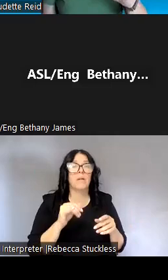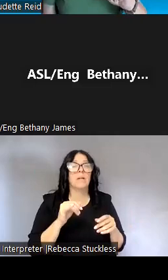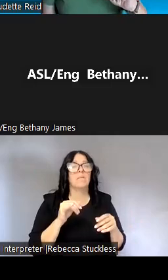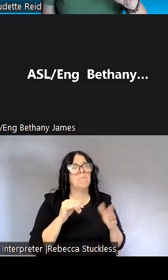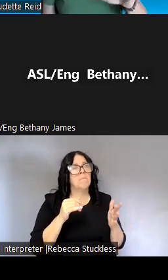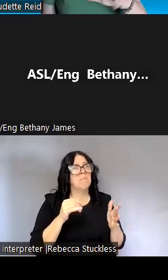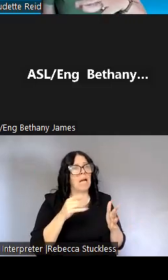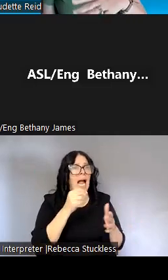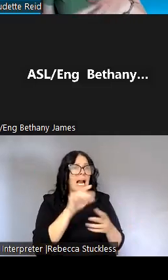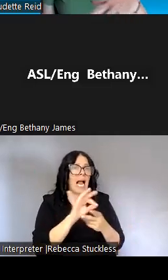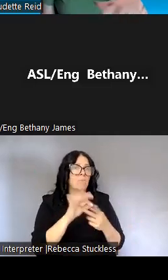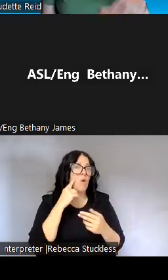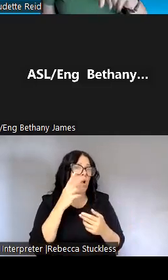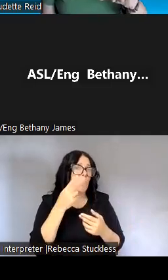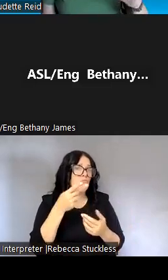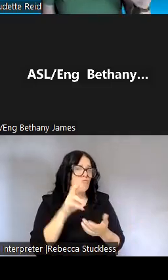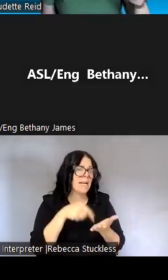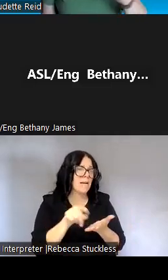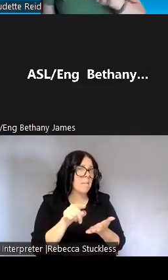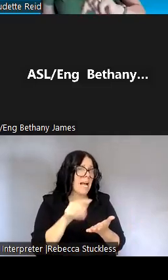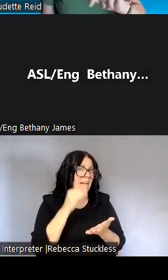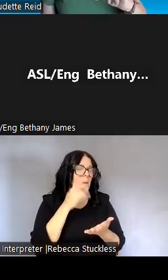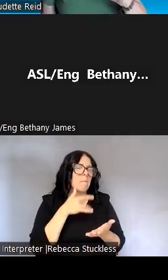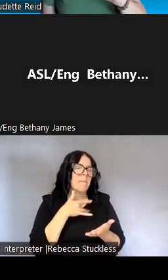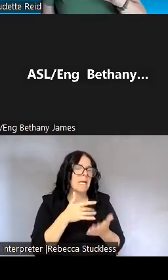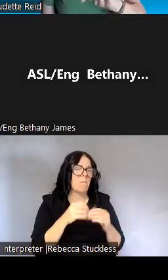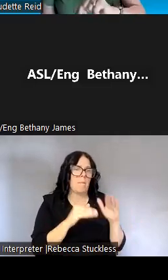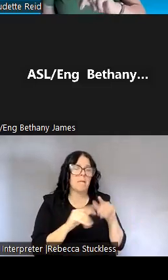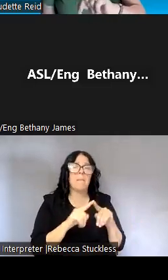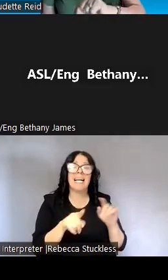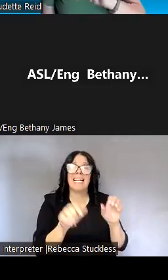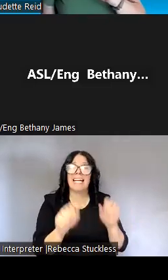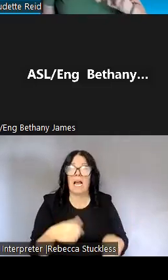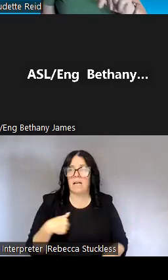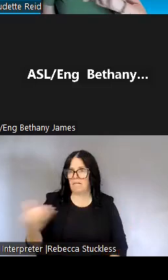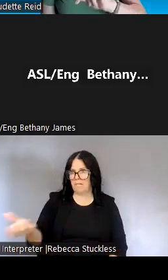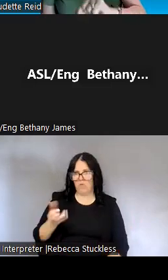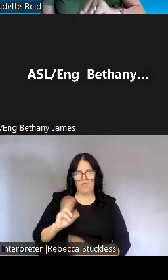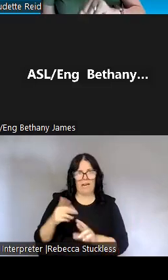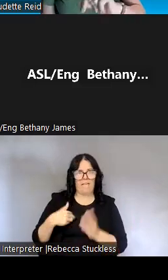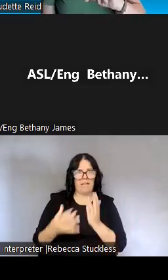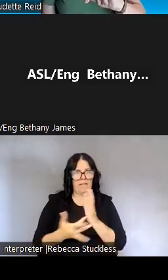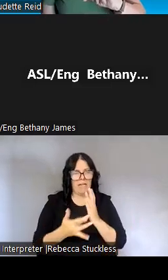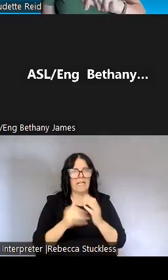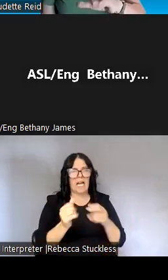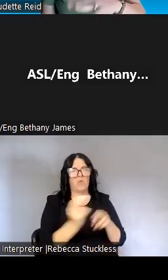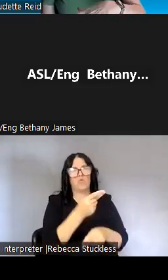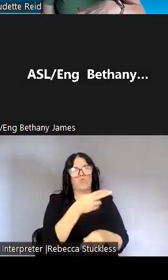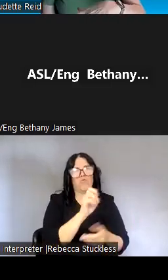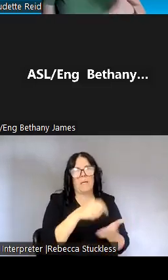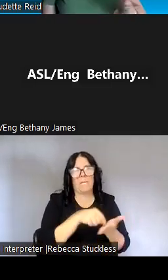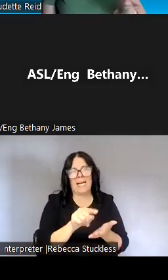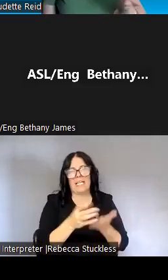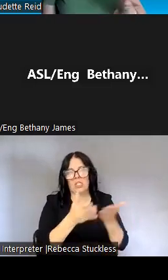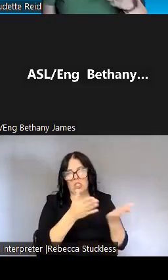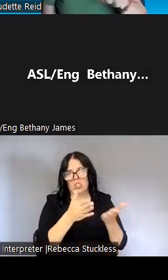generally more basic, but you can also bring your own device and use a prepaid